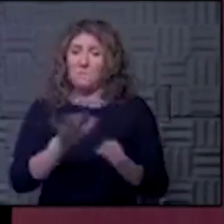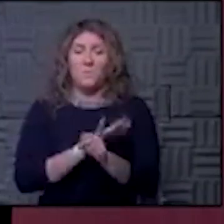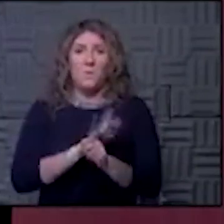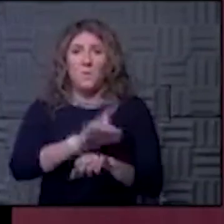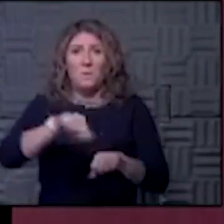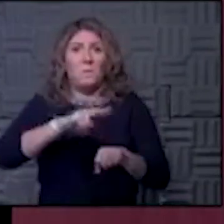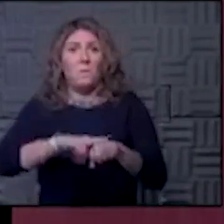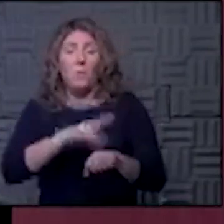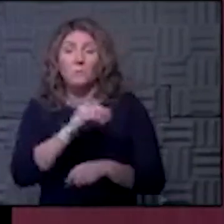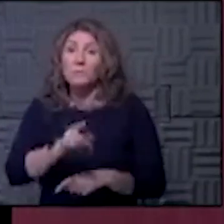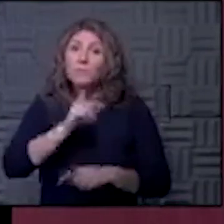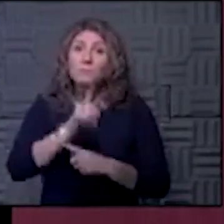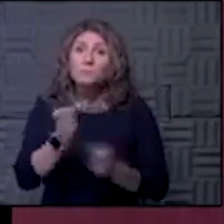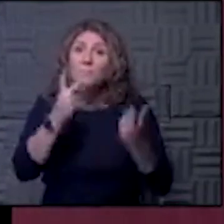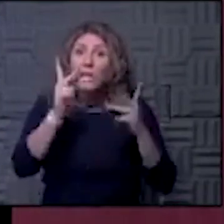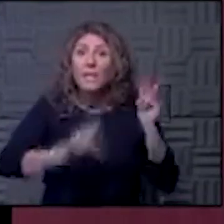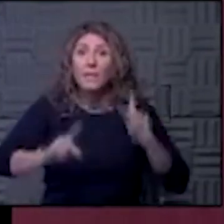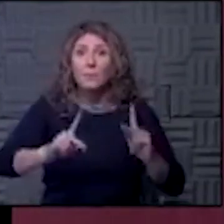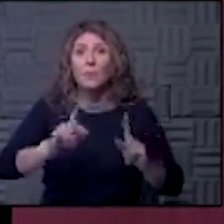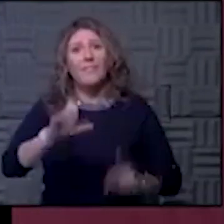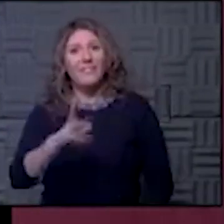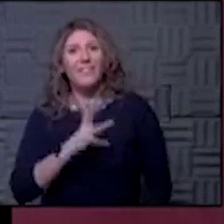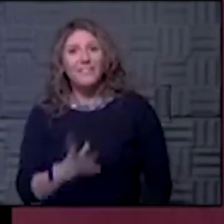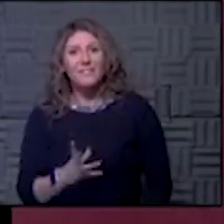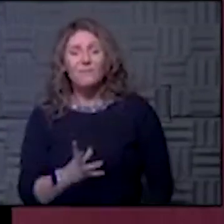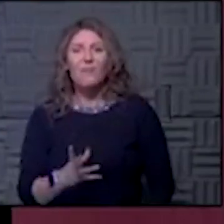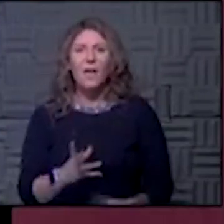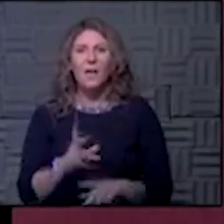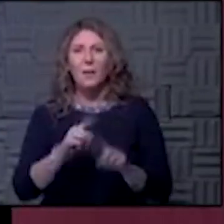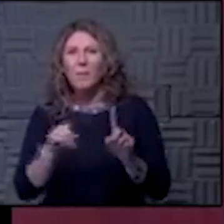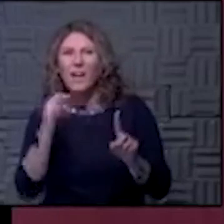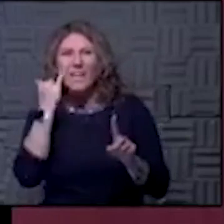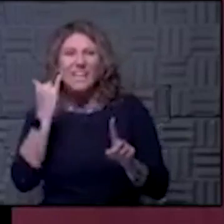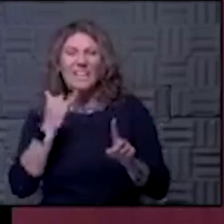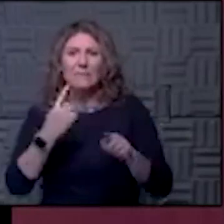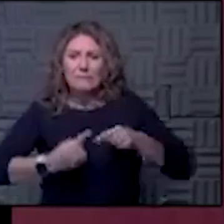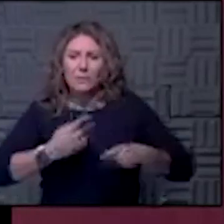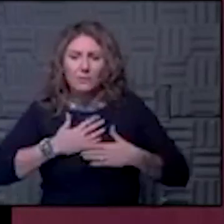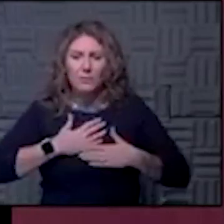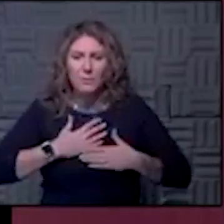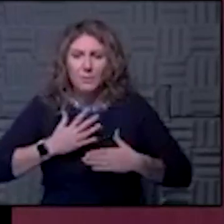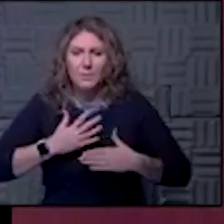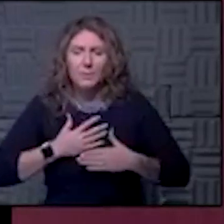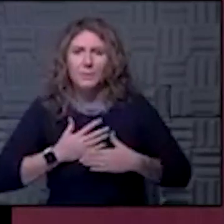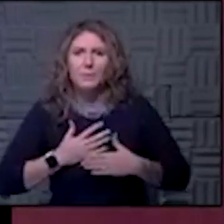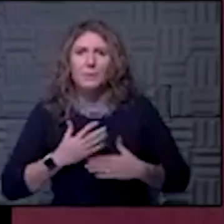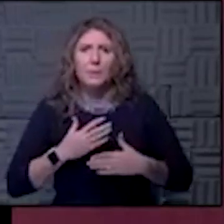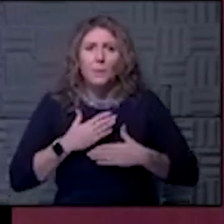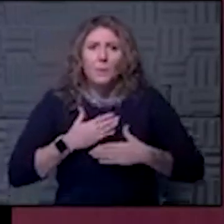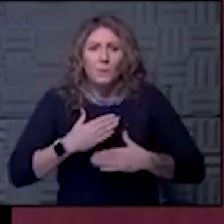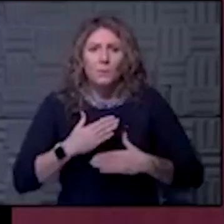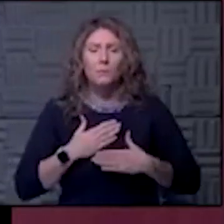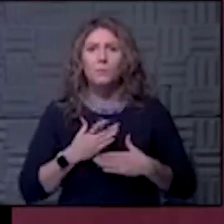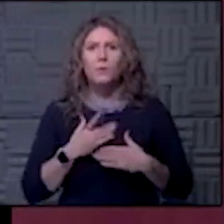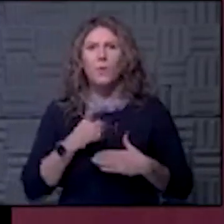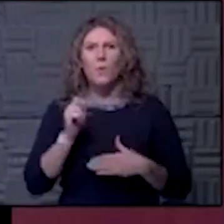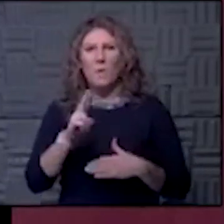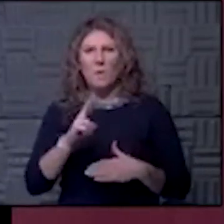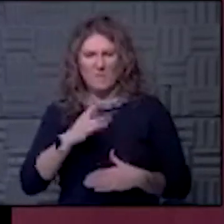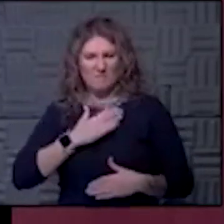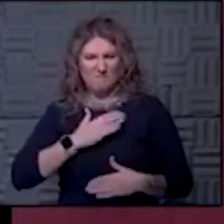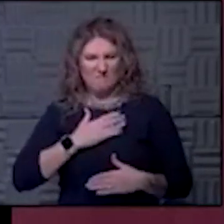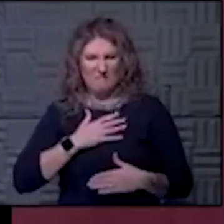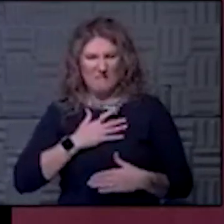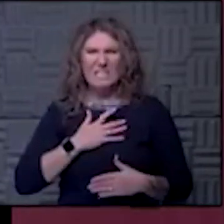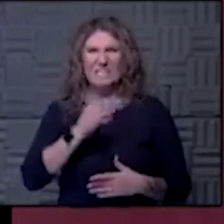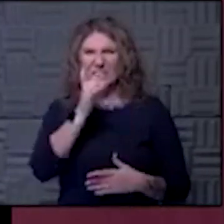bad, and that's true for a lot of folks, I think that's fine. Man, if you're a little short of breath, or you're having a little hard time breathing, or you're having a little chest discomfort,